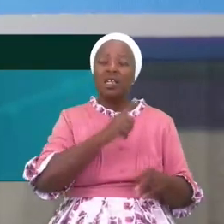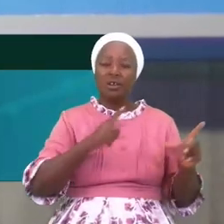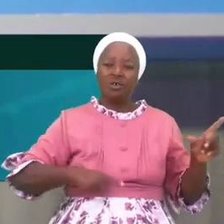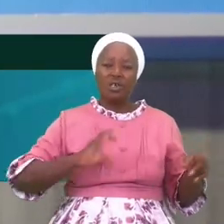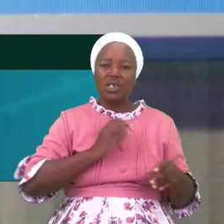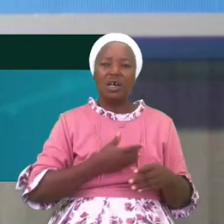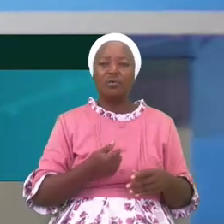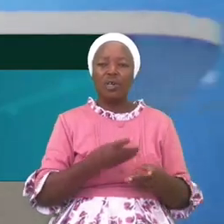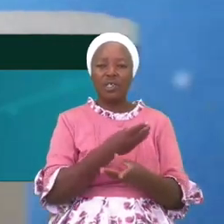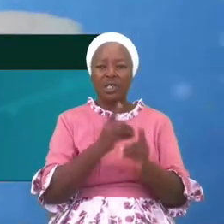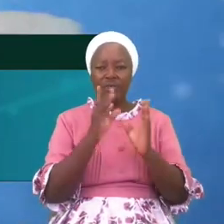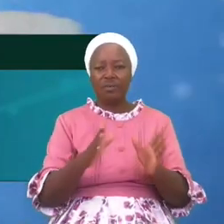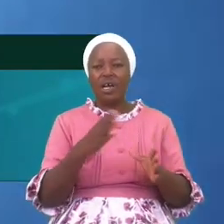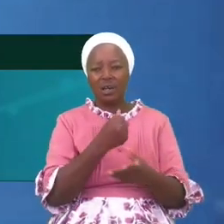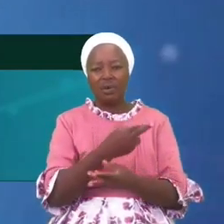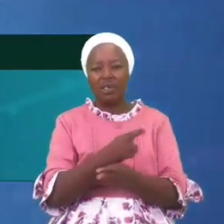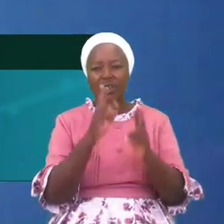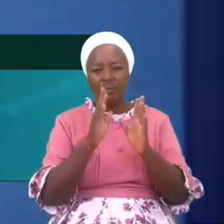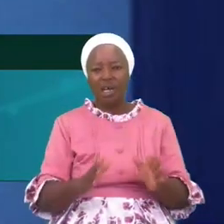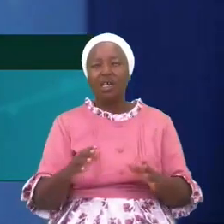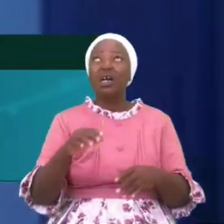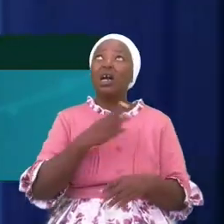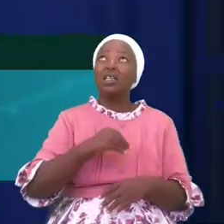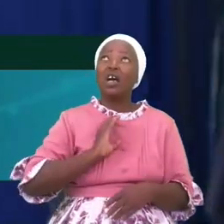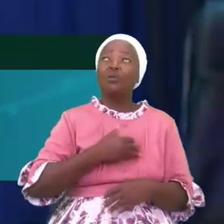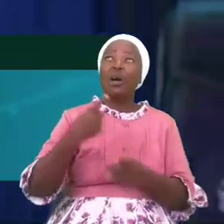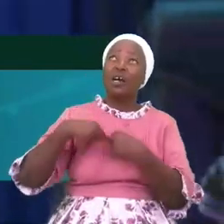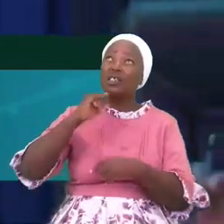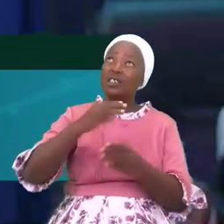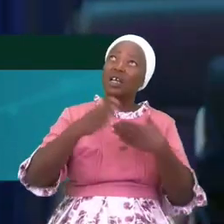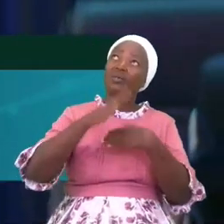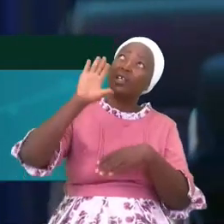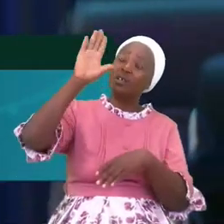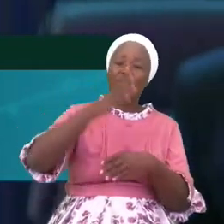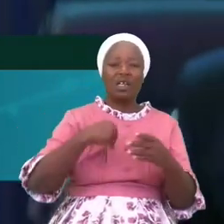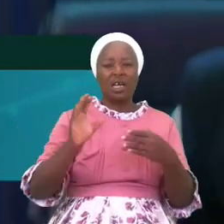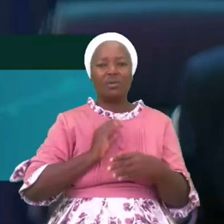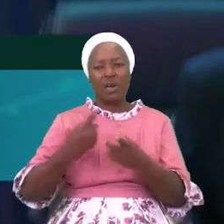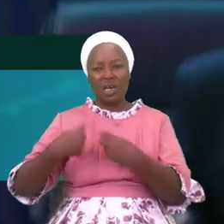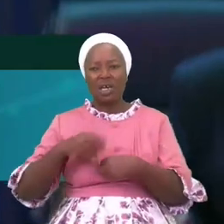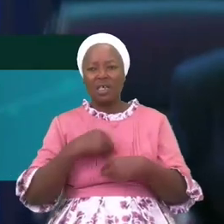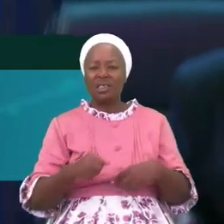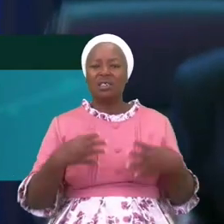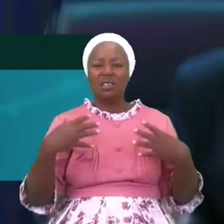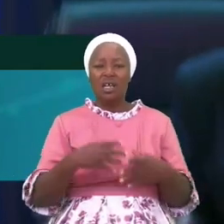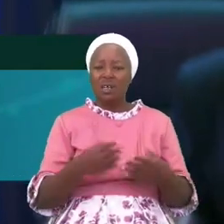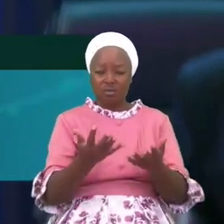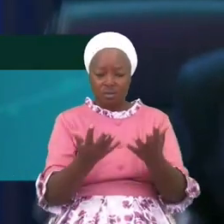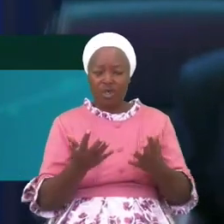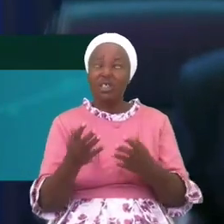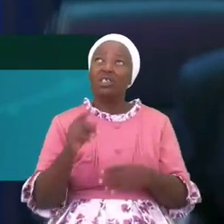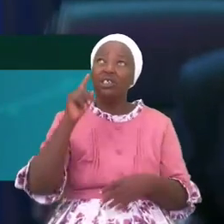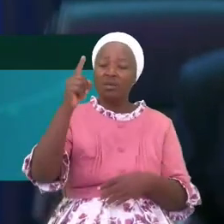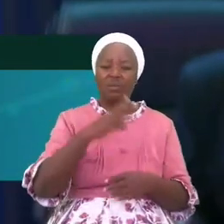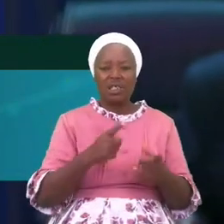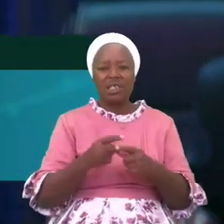him. Our heart is panting. Our heart is desirous. And we want his salvation. And it says, ye that